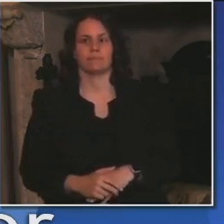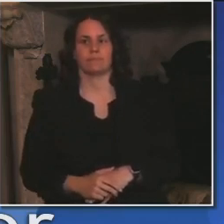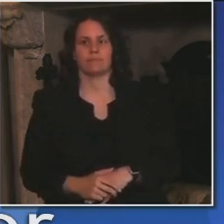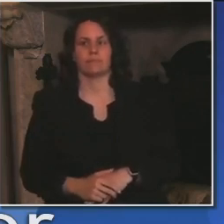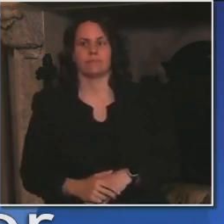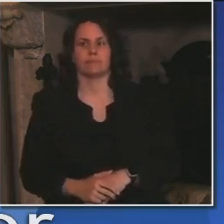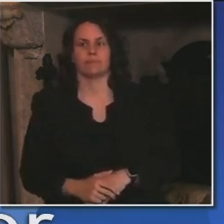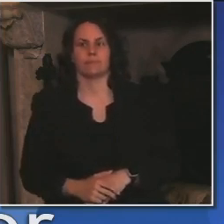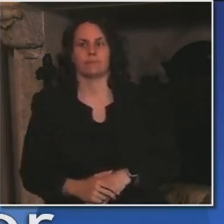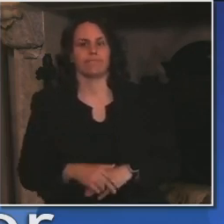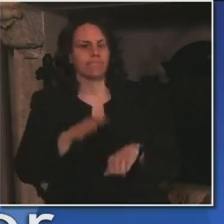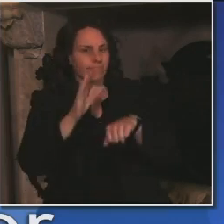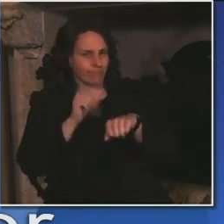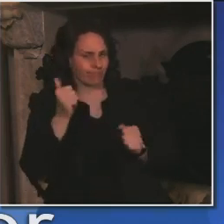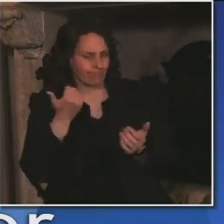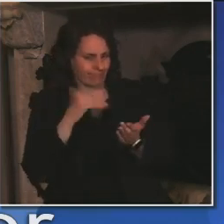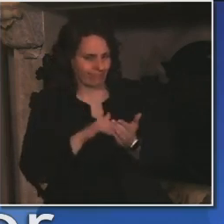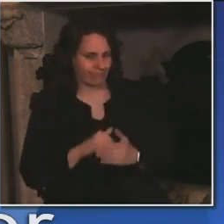Nicole Killian from CBS News.